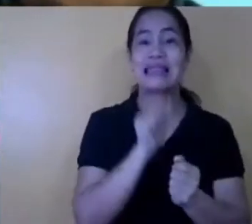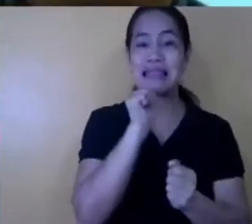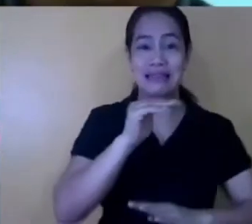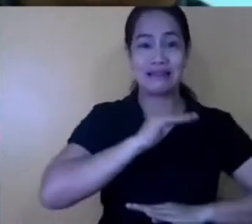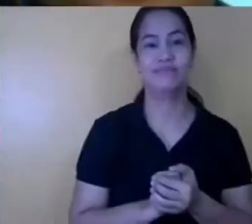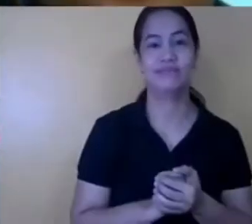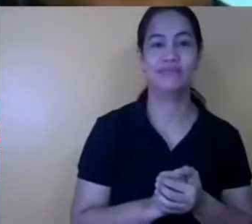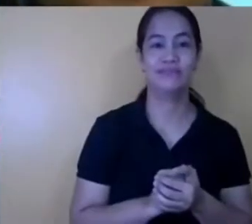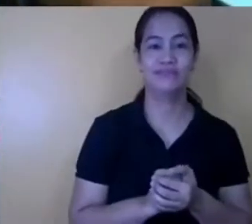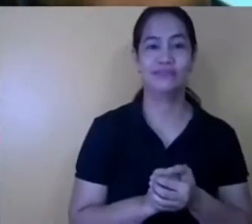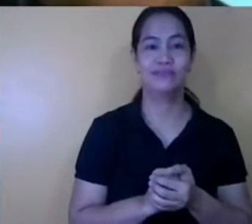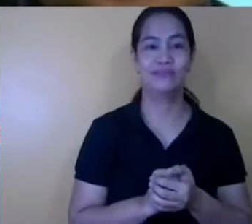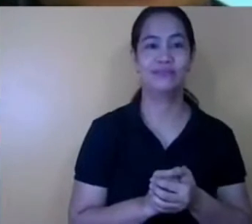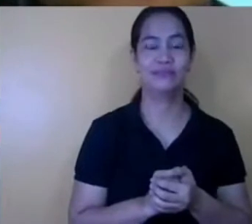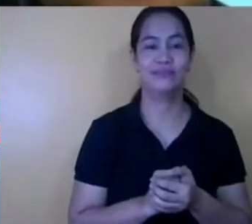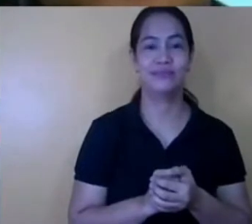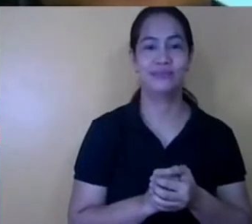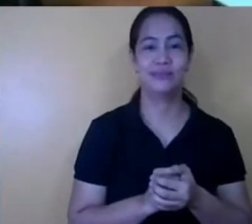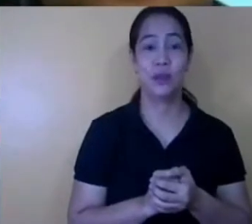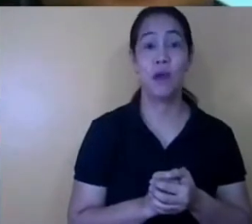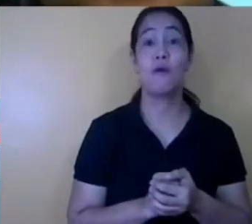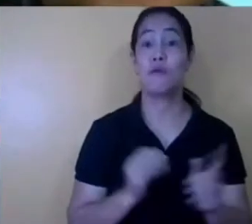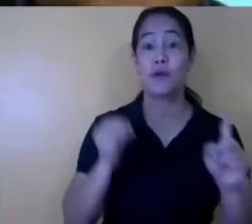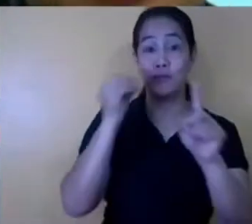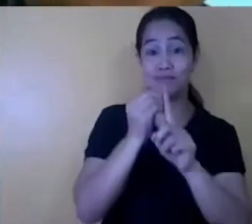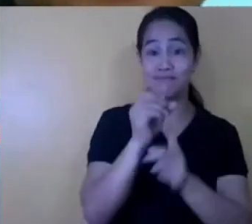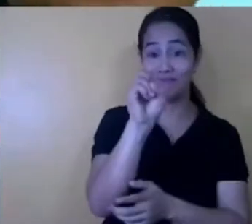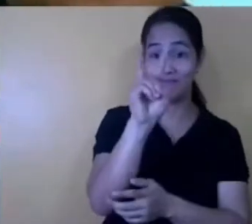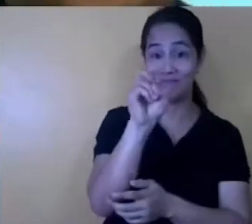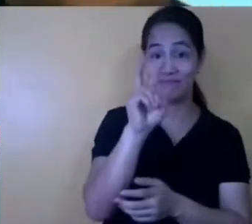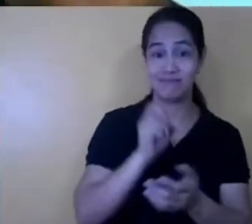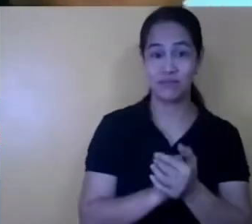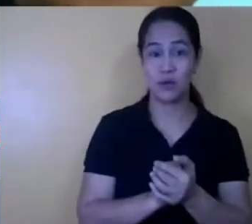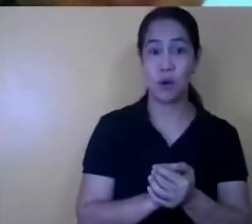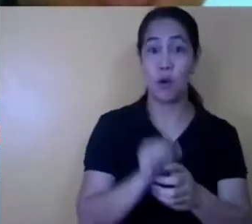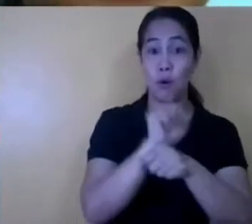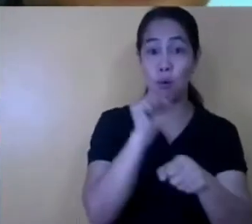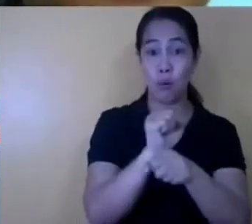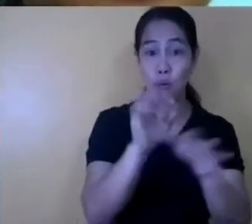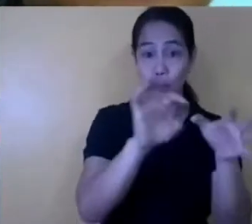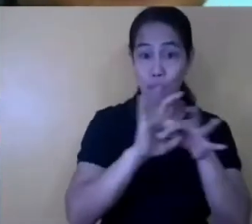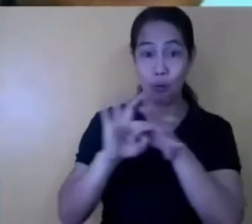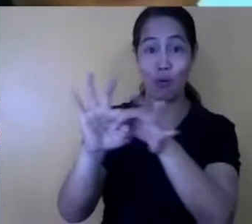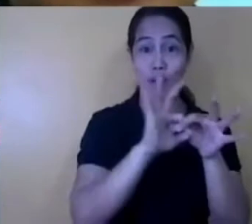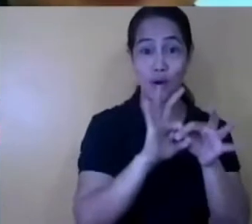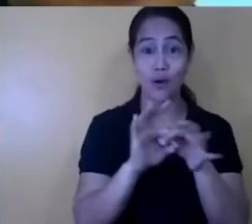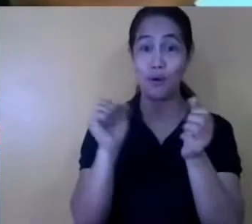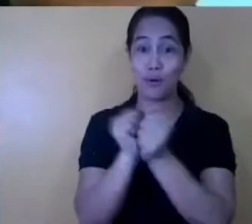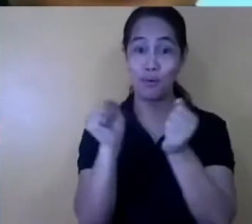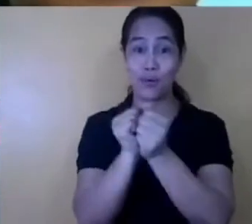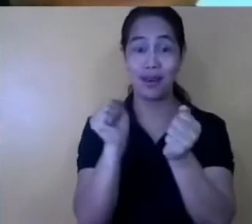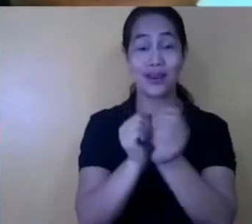poor rating. For Objective 12, worked collaboratively with colleagues to analyze and